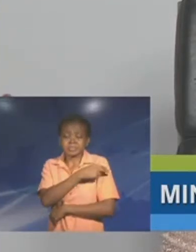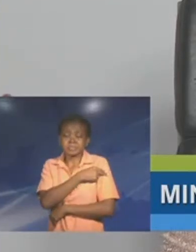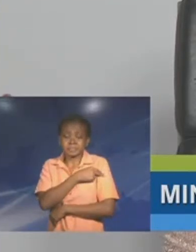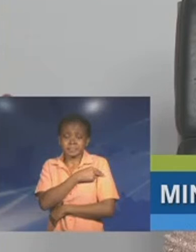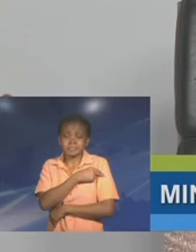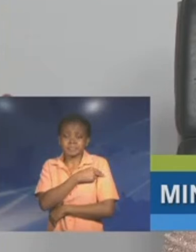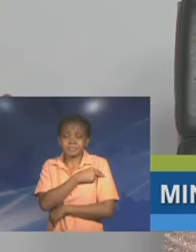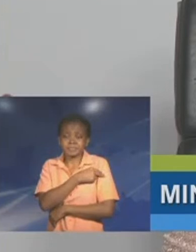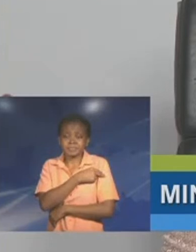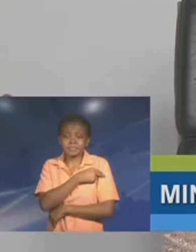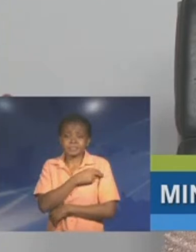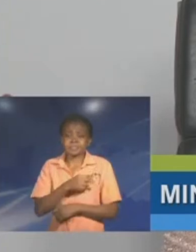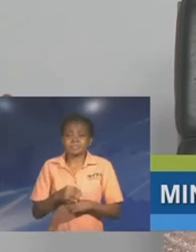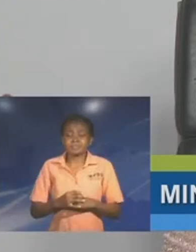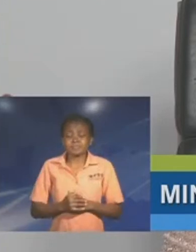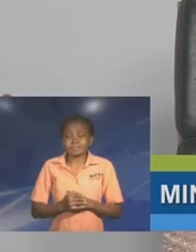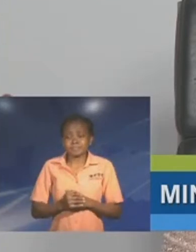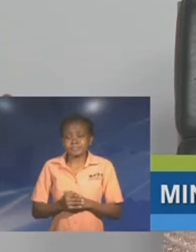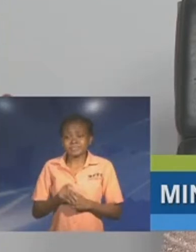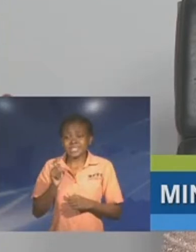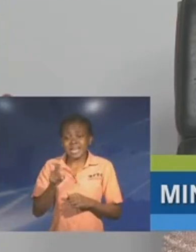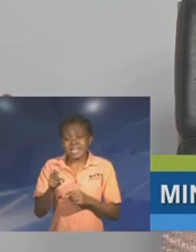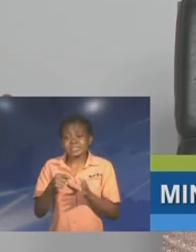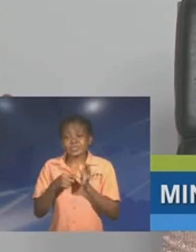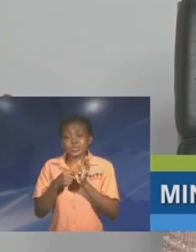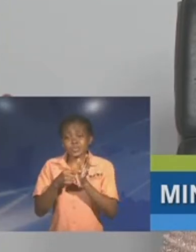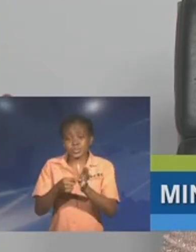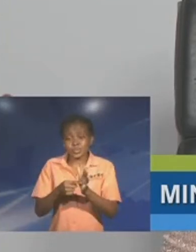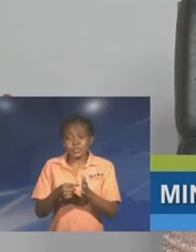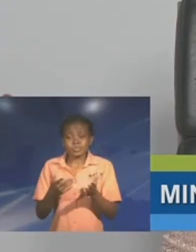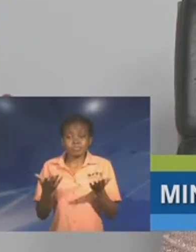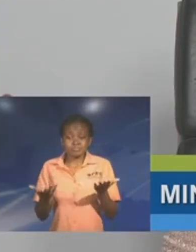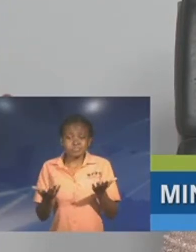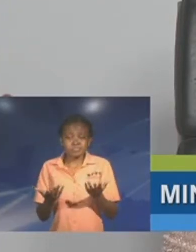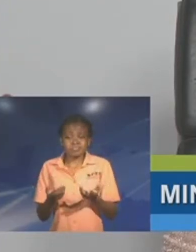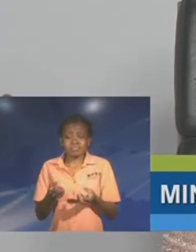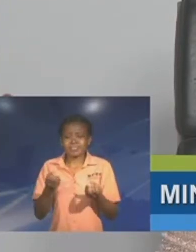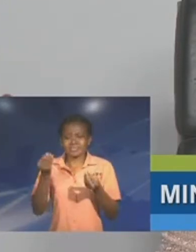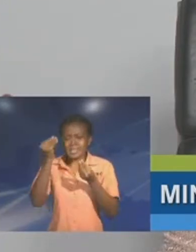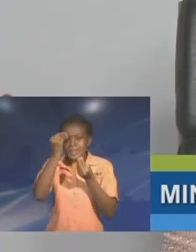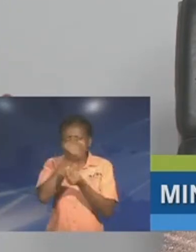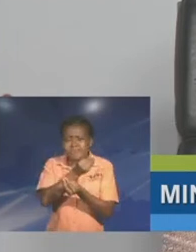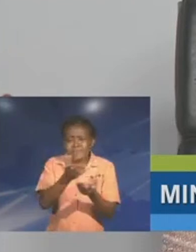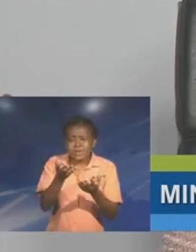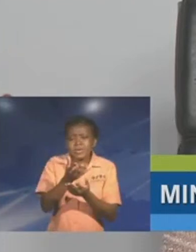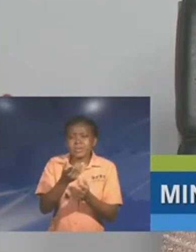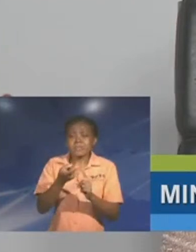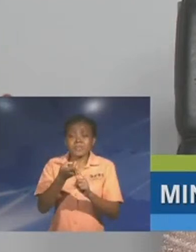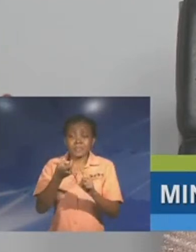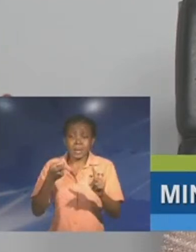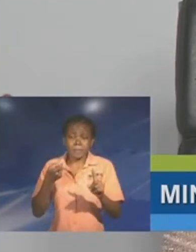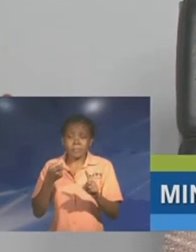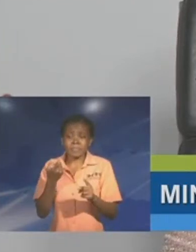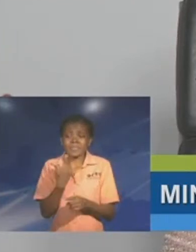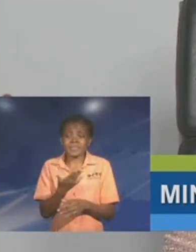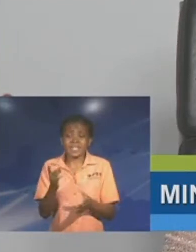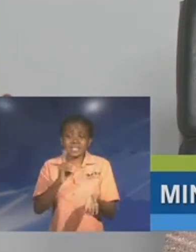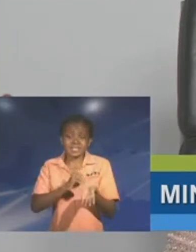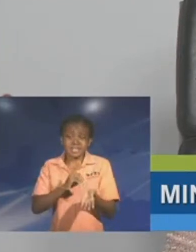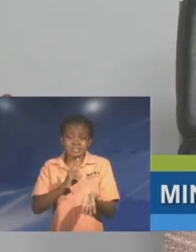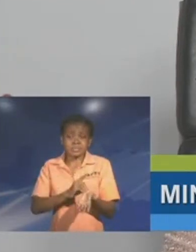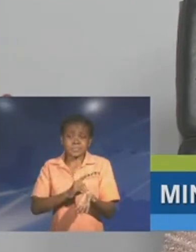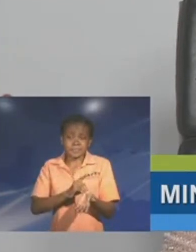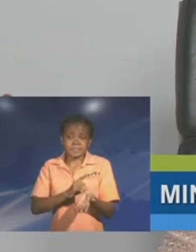trend is reflected based on the conversations and based on the statistics that we have been receiving from the clinicians at the accident and